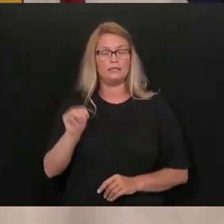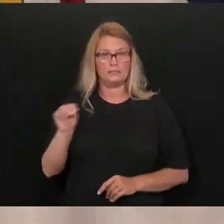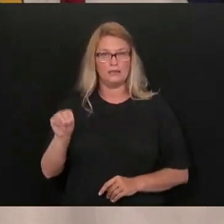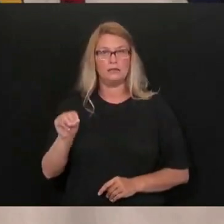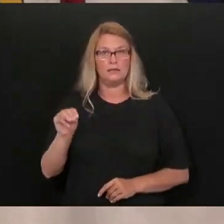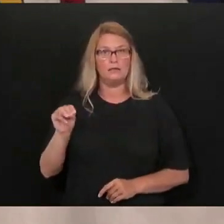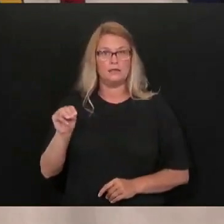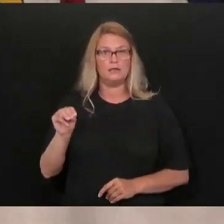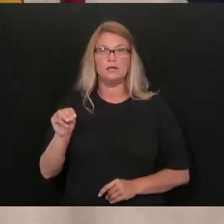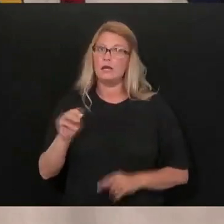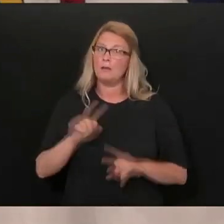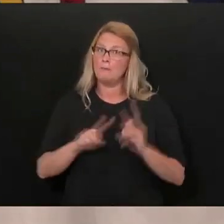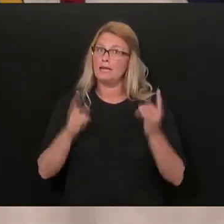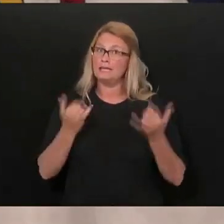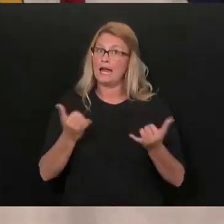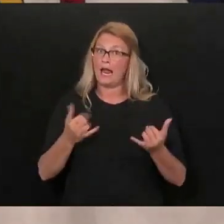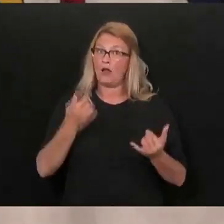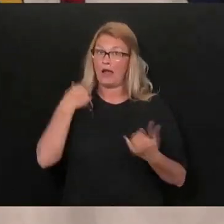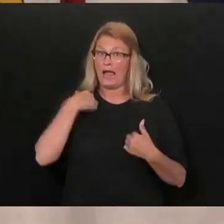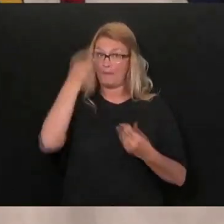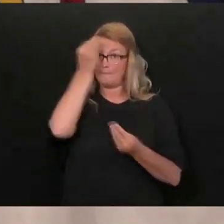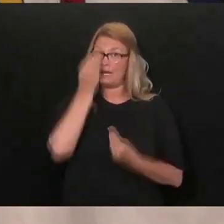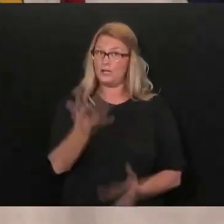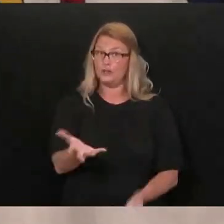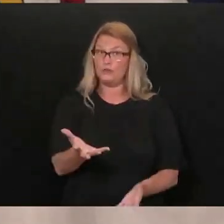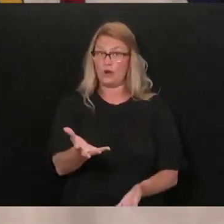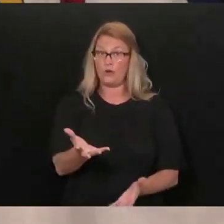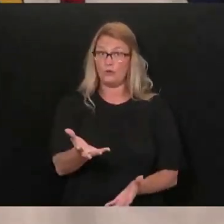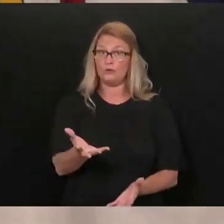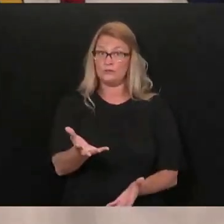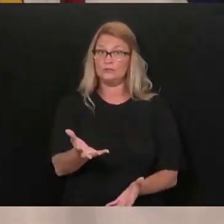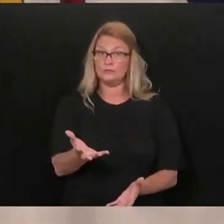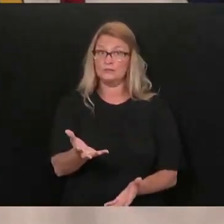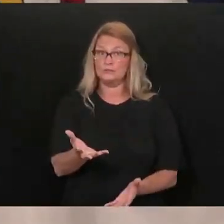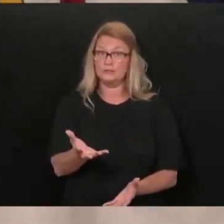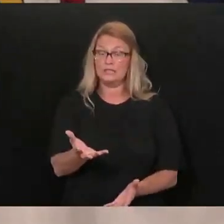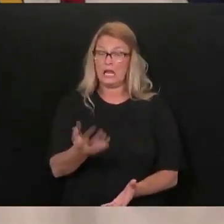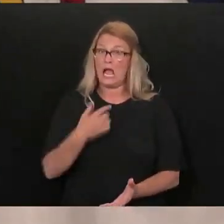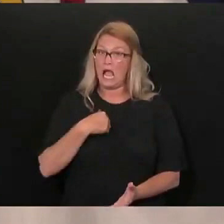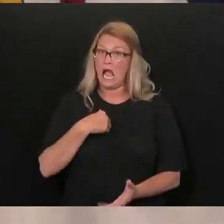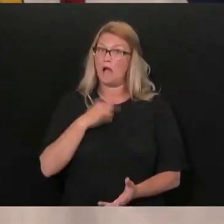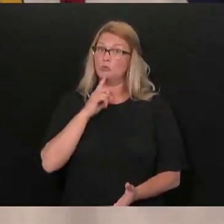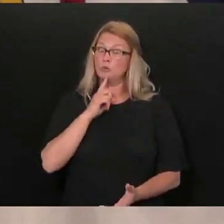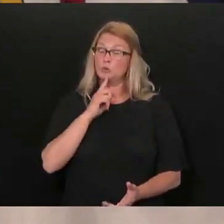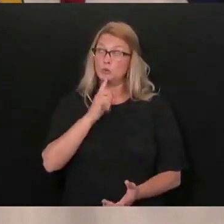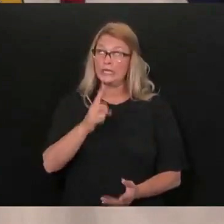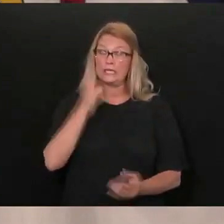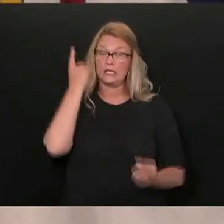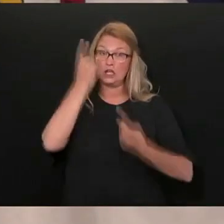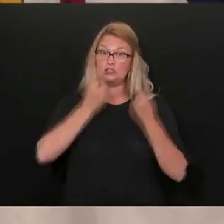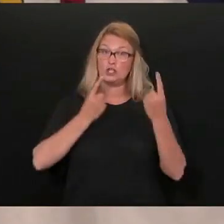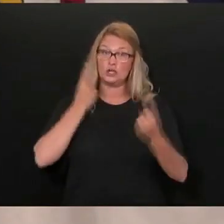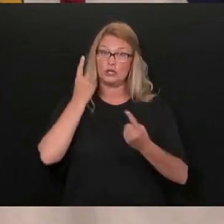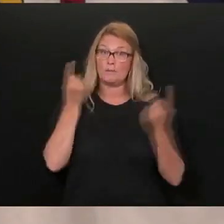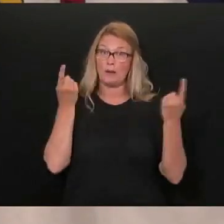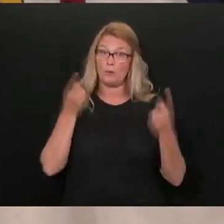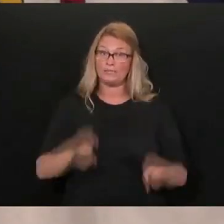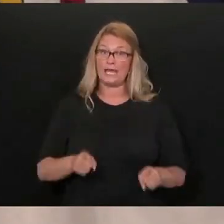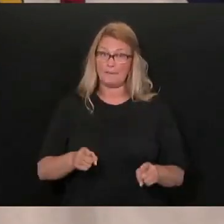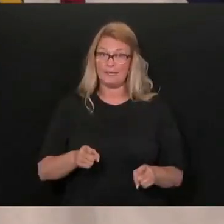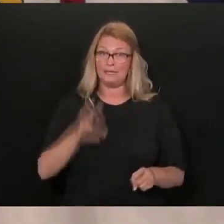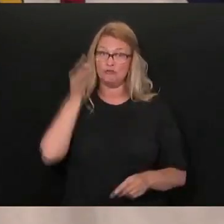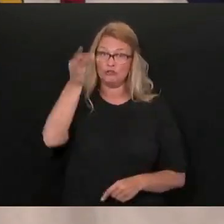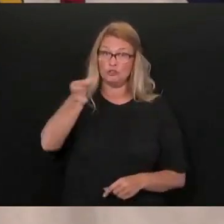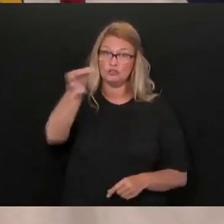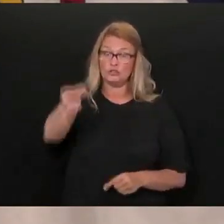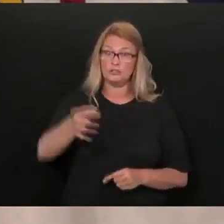give you notice that right now, I am terribly concerned about what's coming, and this situation,